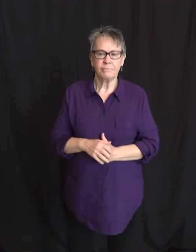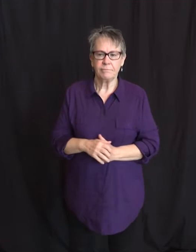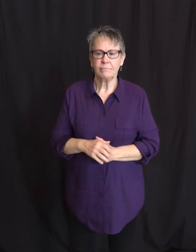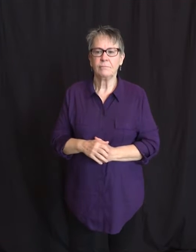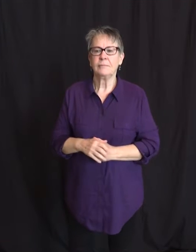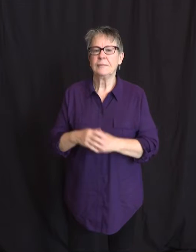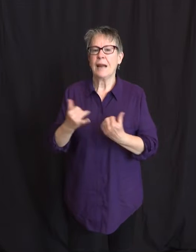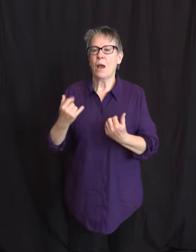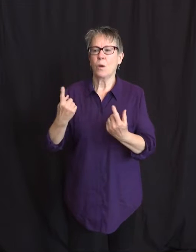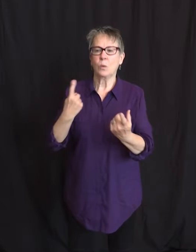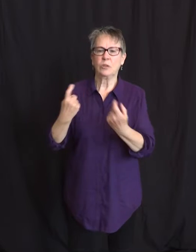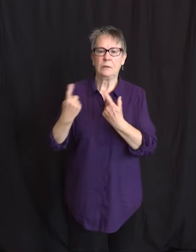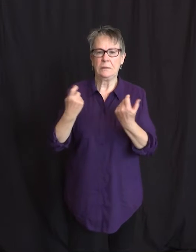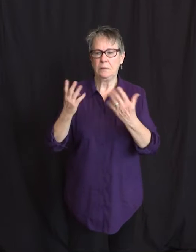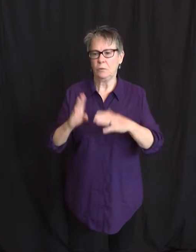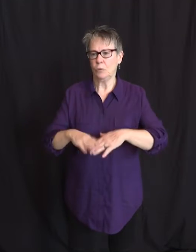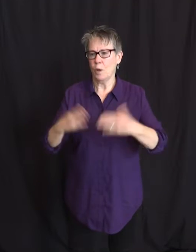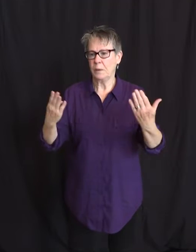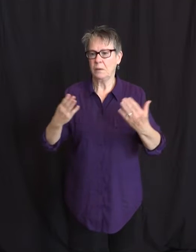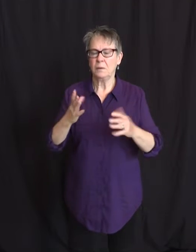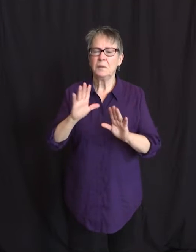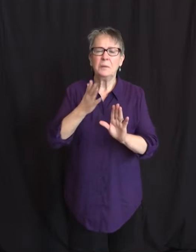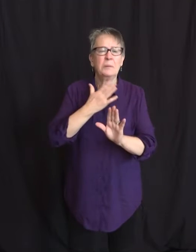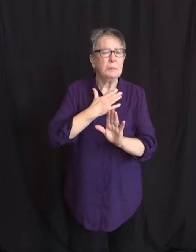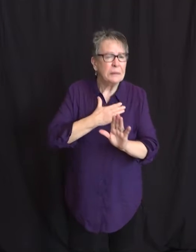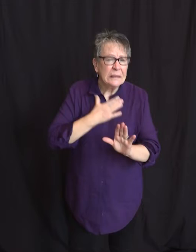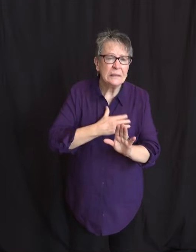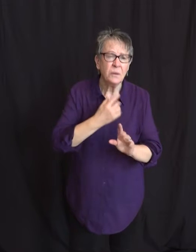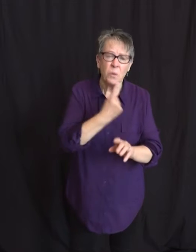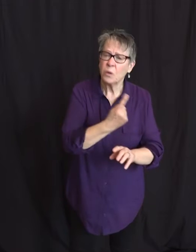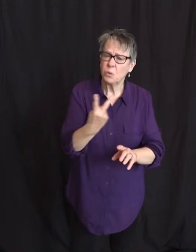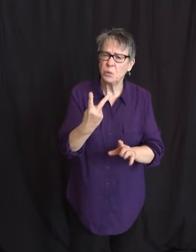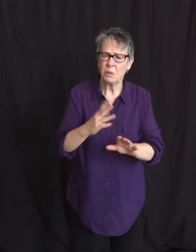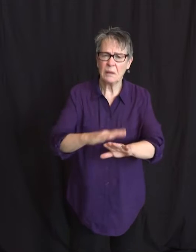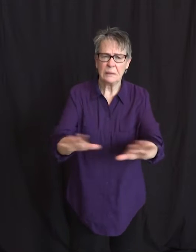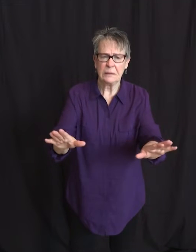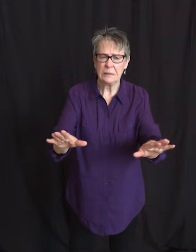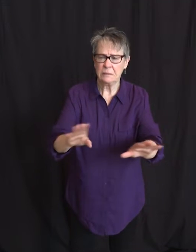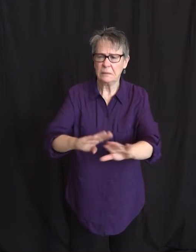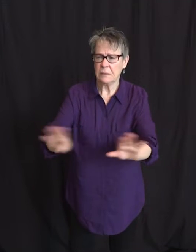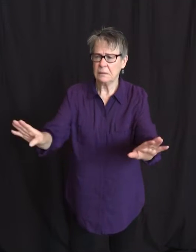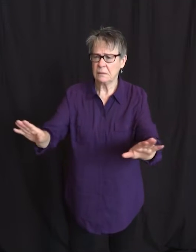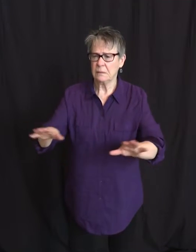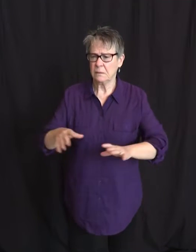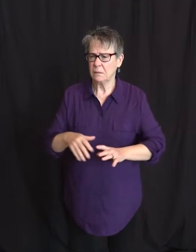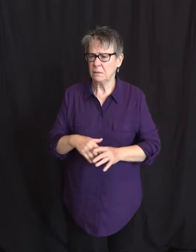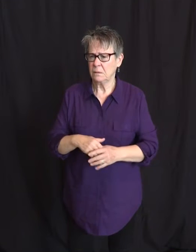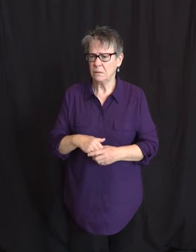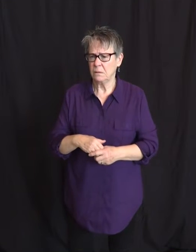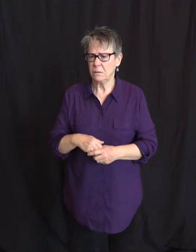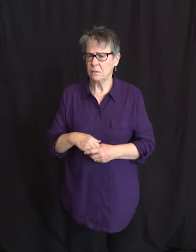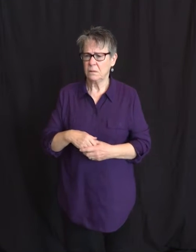keep, as a favor today, to keep it fairly short. Nikita. I might not be able to grant you that favor.